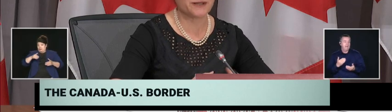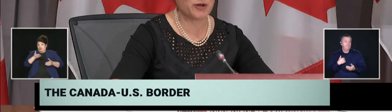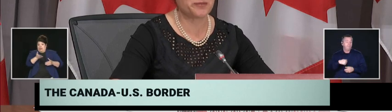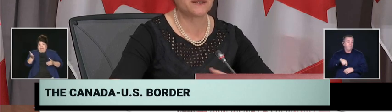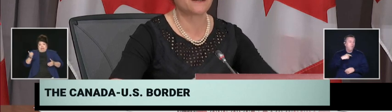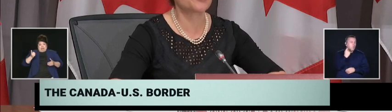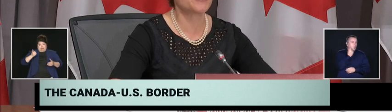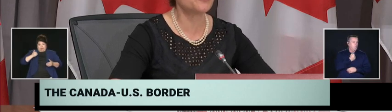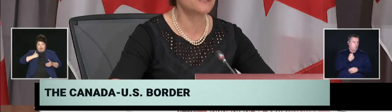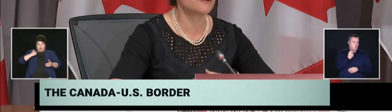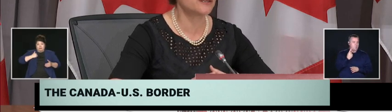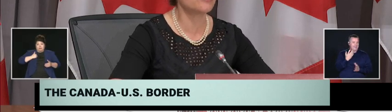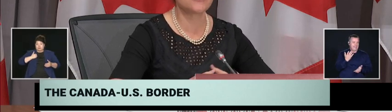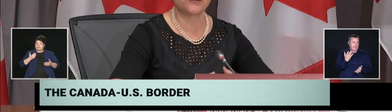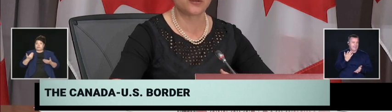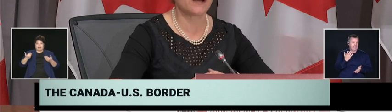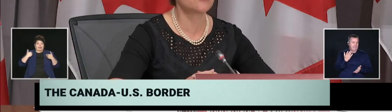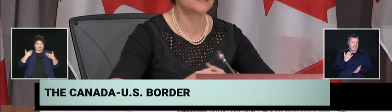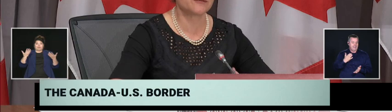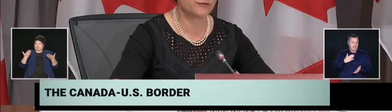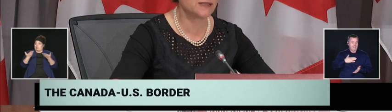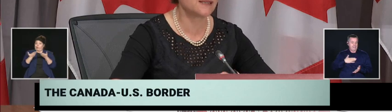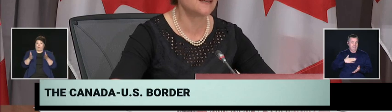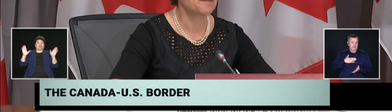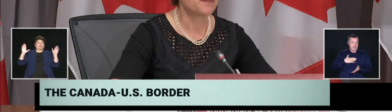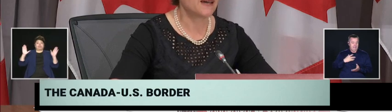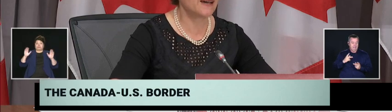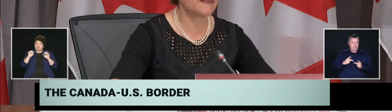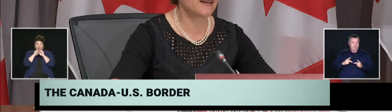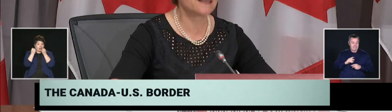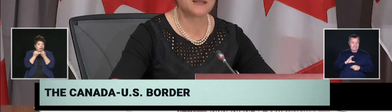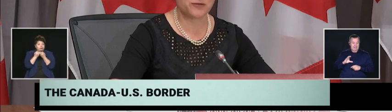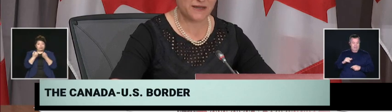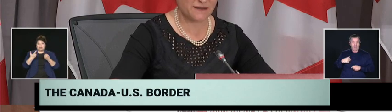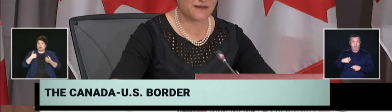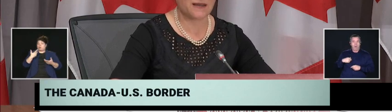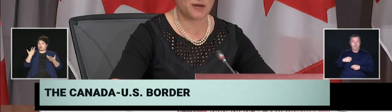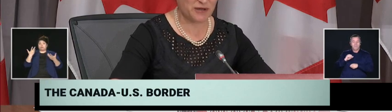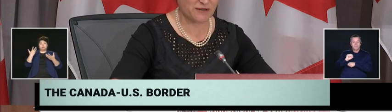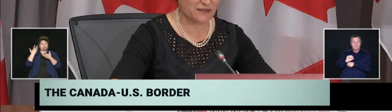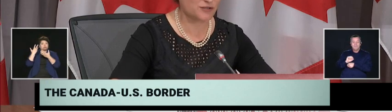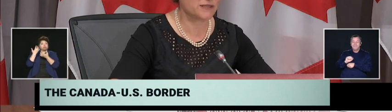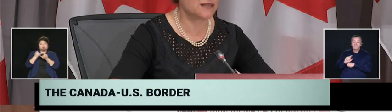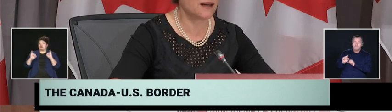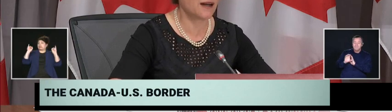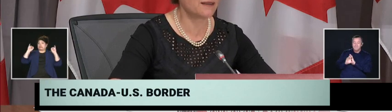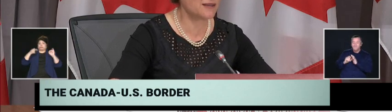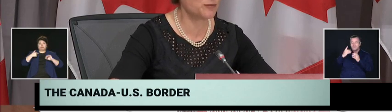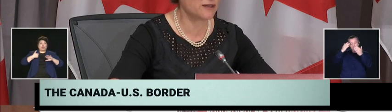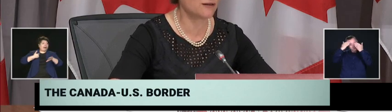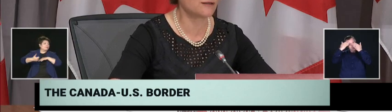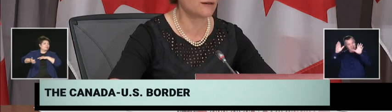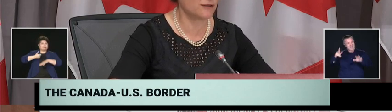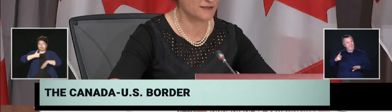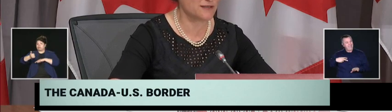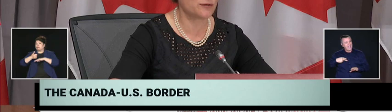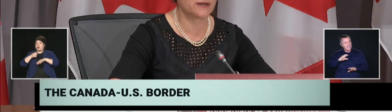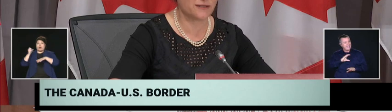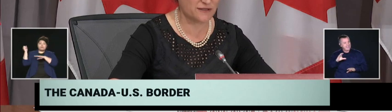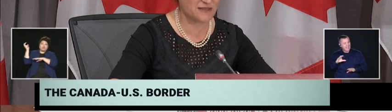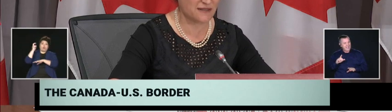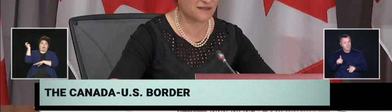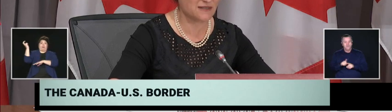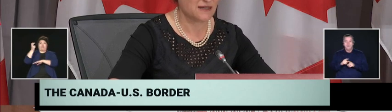society. We're an open country. We are used to traveling freely, and that is a great thing about our country. I think we all